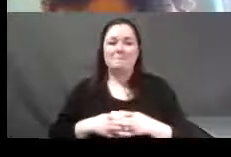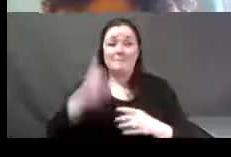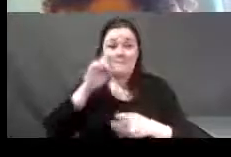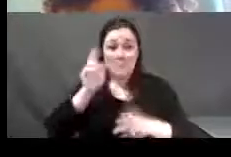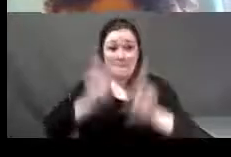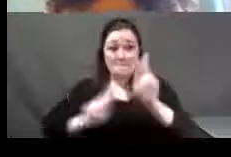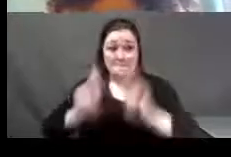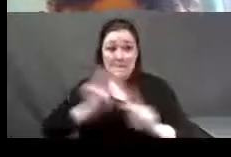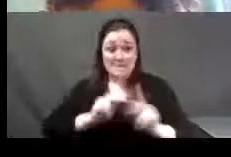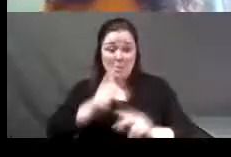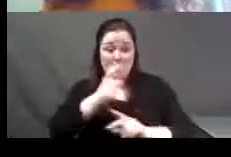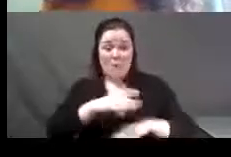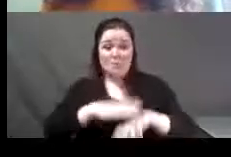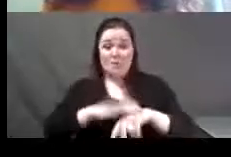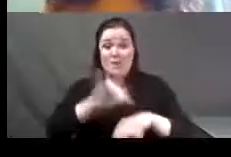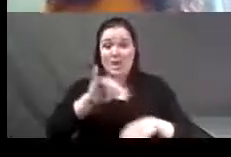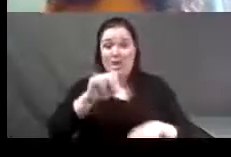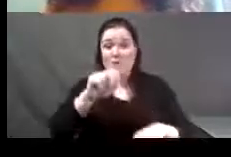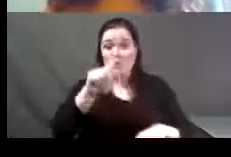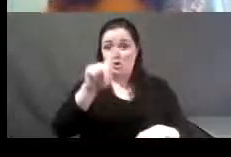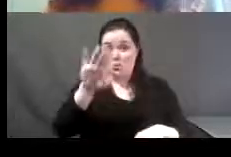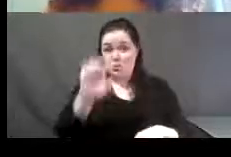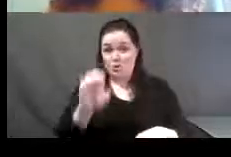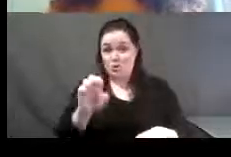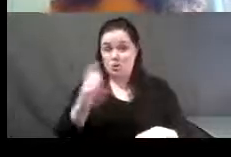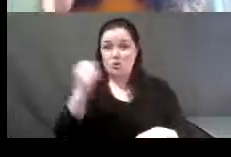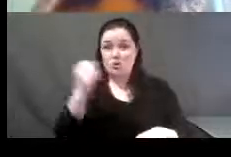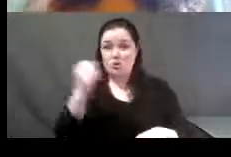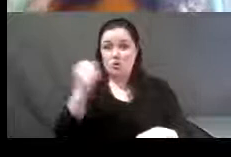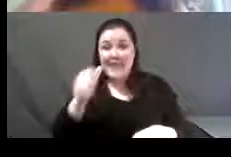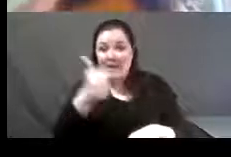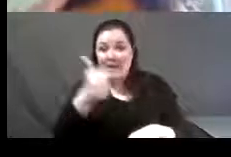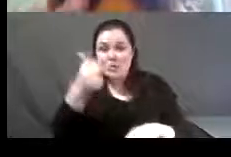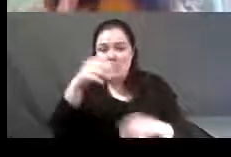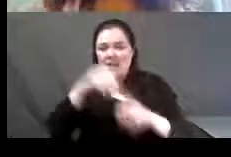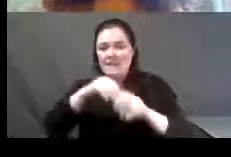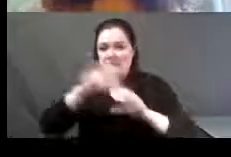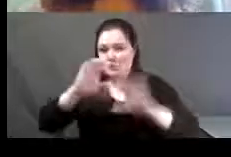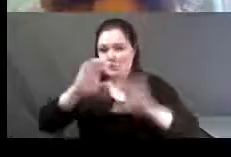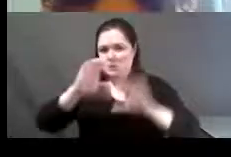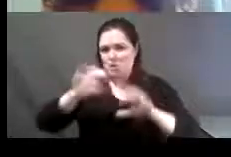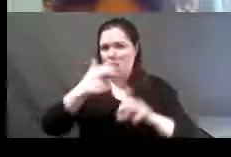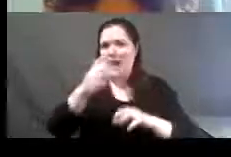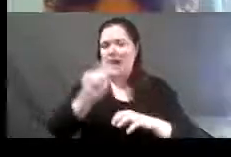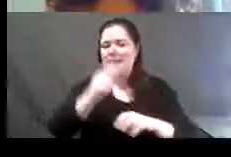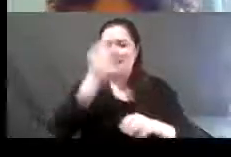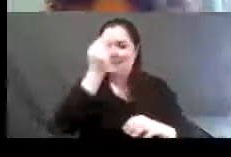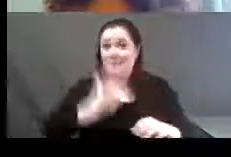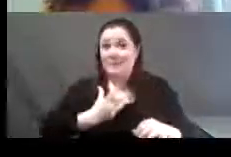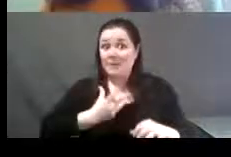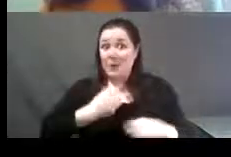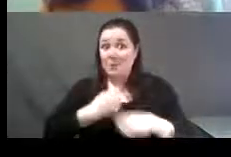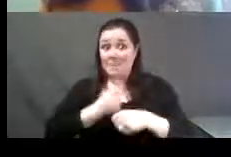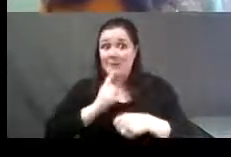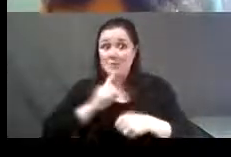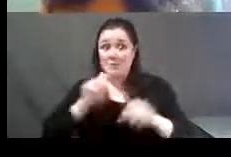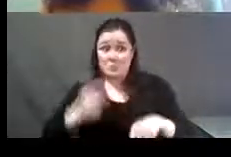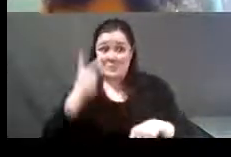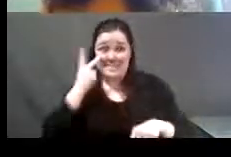on the YouTube, if anyone in the chat could just let me know, make sure that they could see our interpreter, Katie,